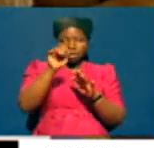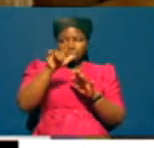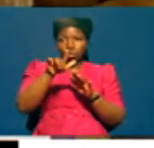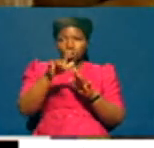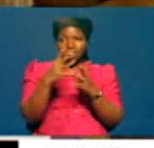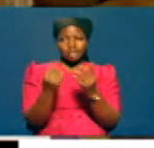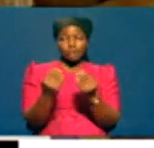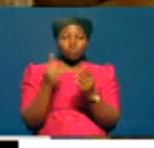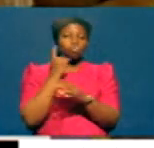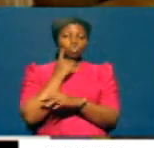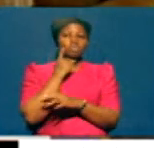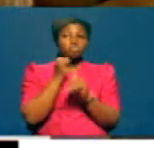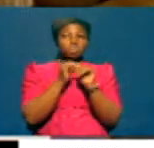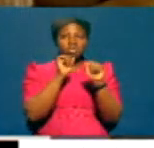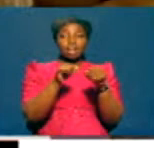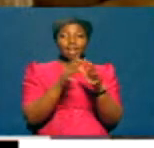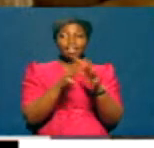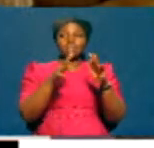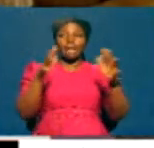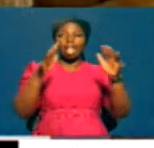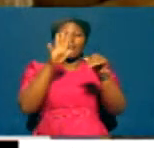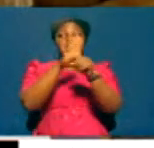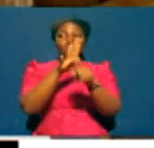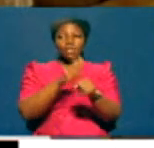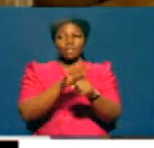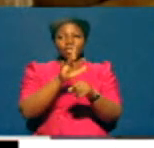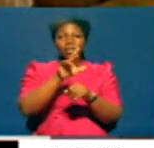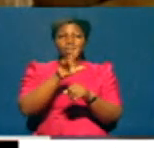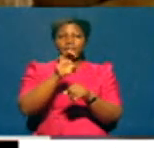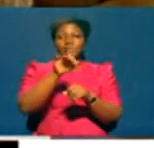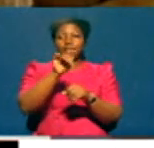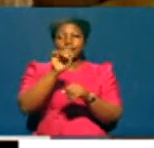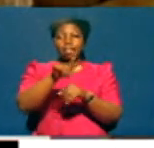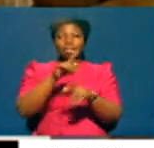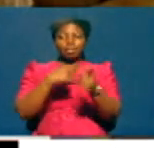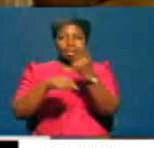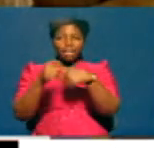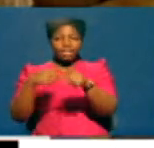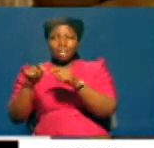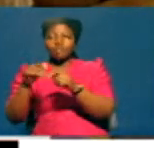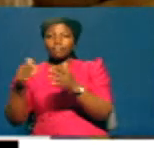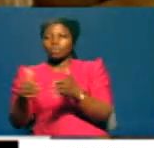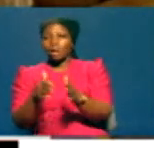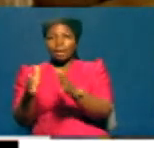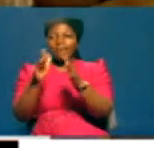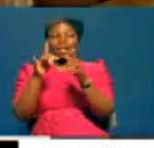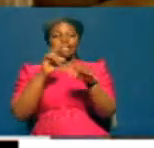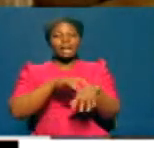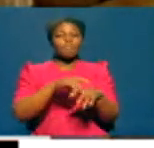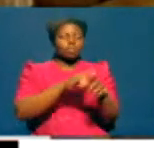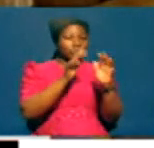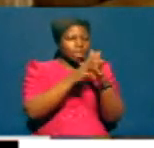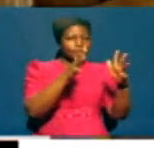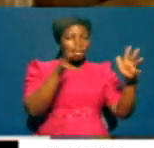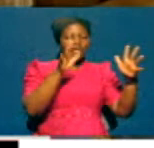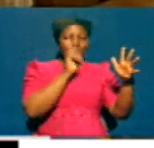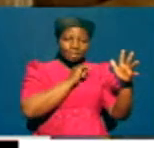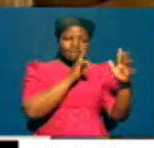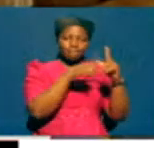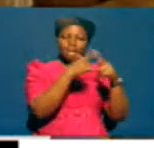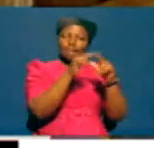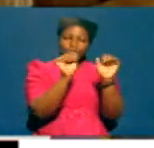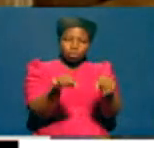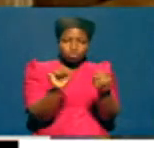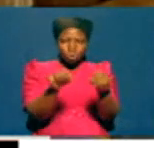that we can expand a lot of retail sales channel. And as we expand the sales channel, it is also possible,